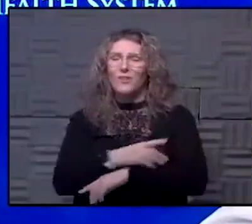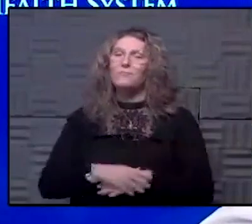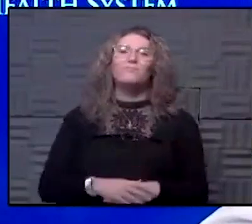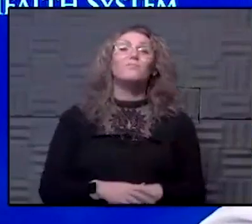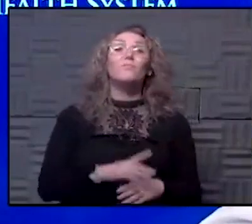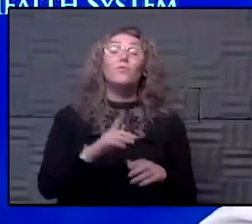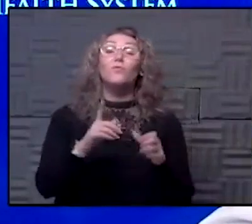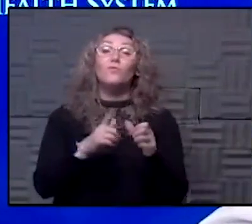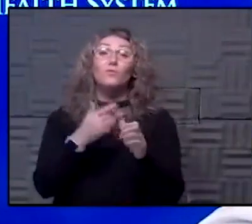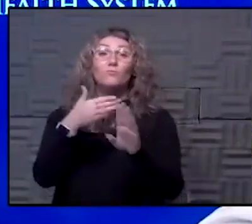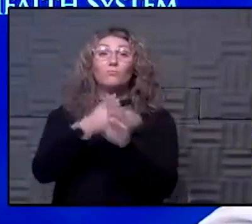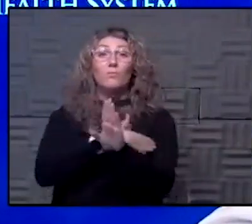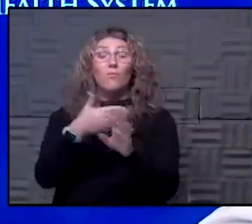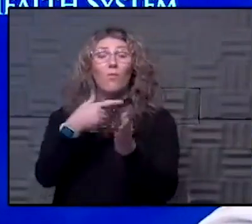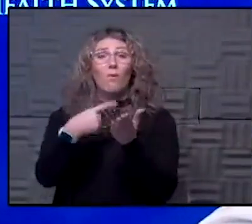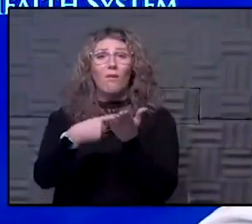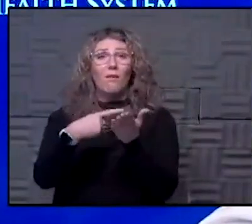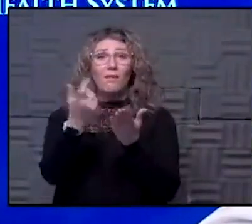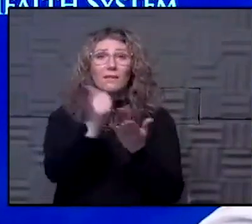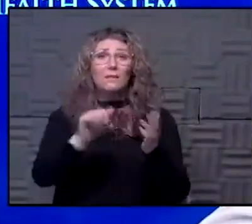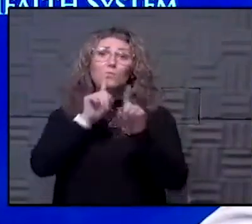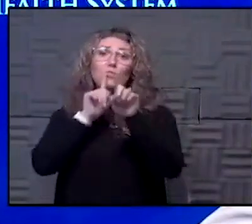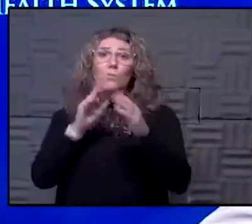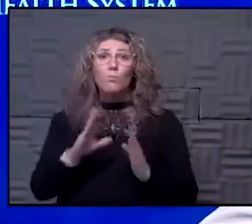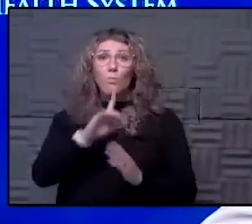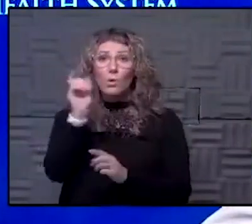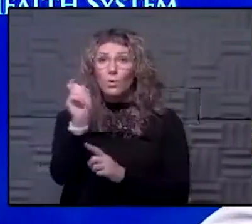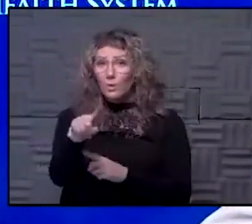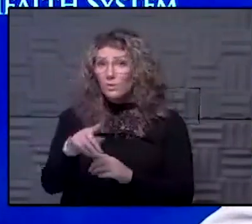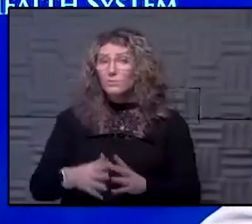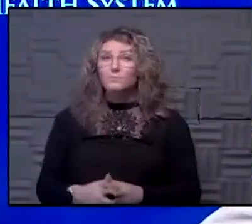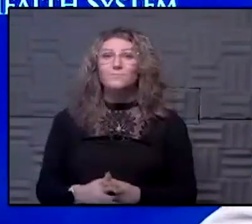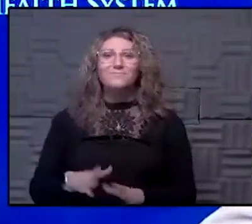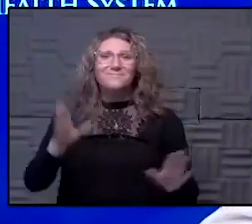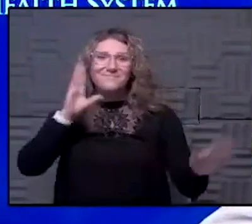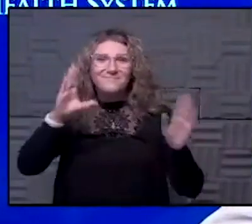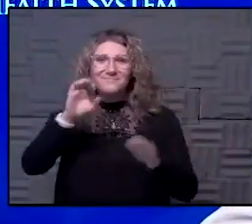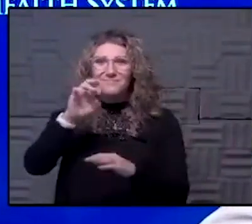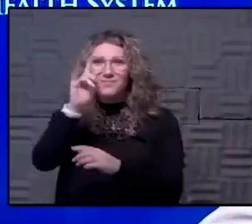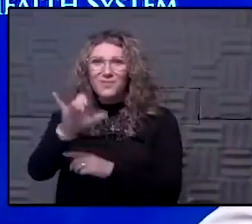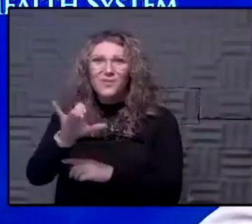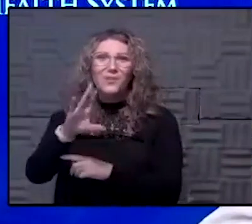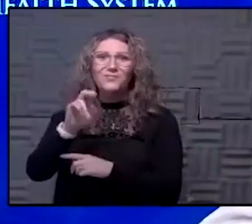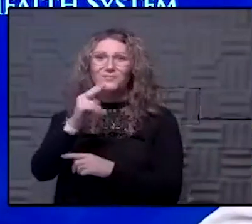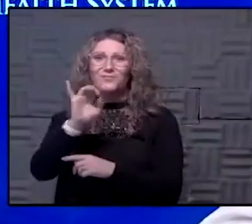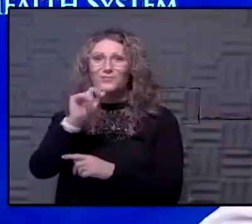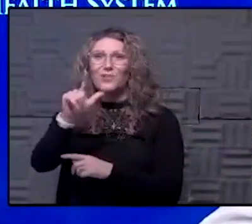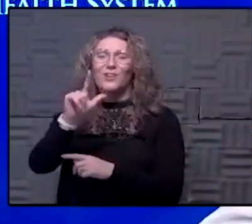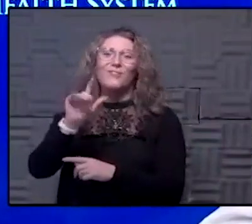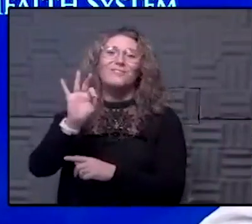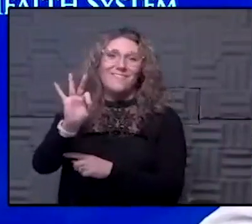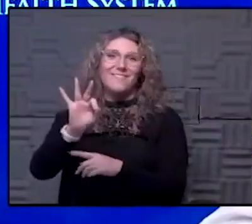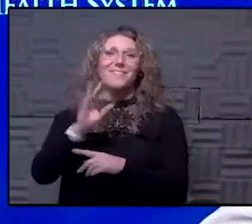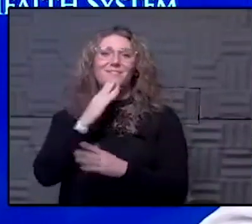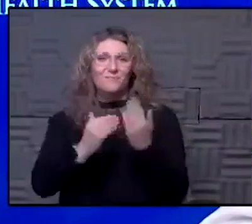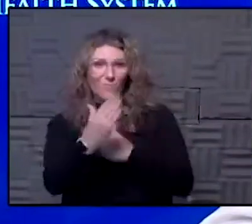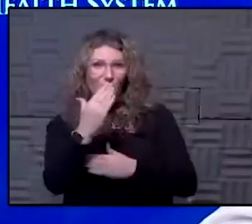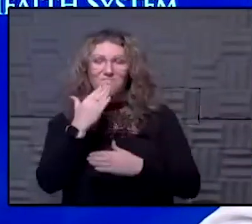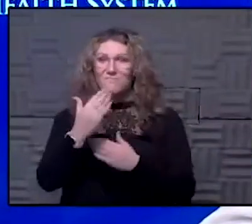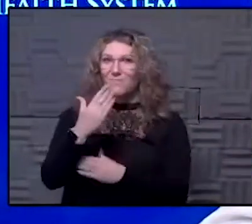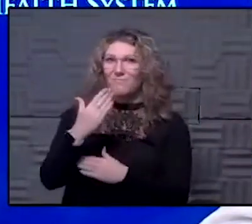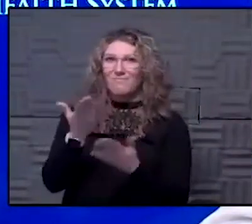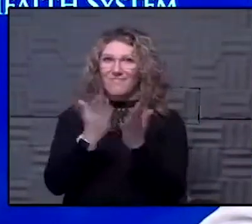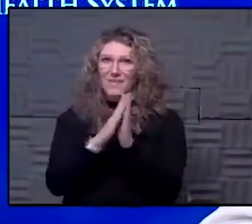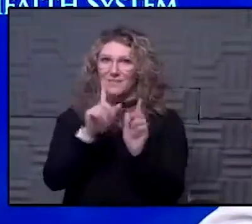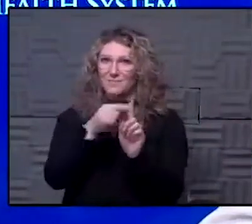into our discussion with our 2 guests, let's see if there are any reporter questions out there. Hey, it's Cody at Channel 9. Hi, Cody. Good morning. You know I'm going to ask about